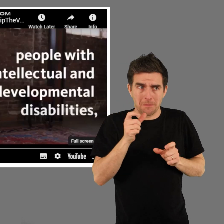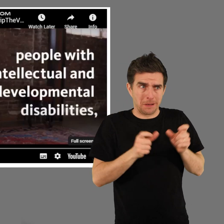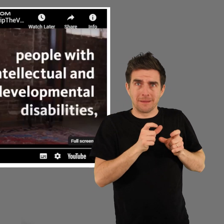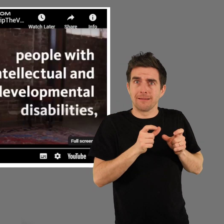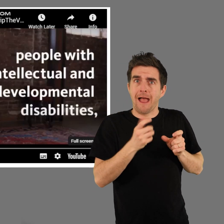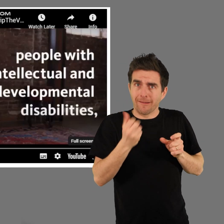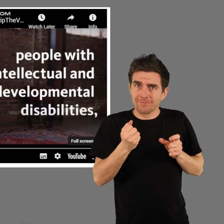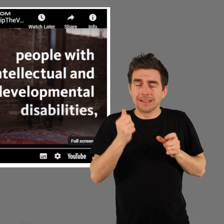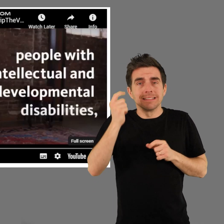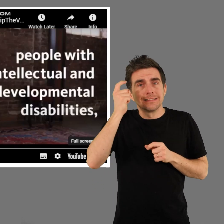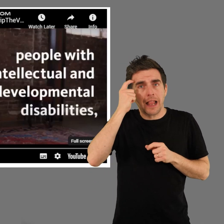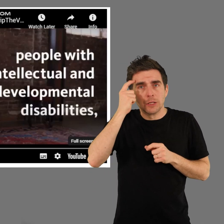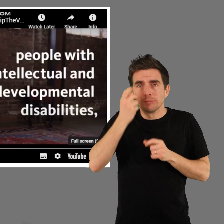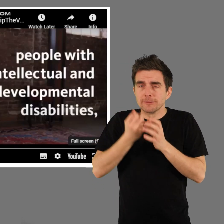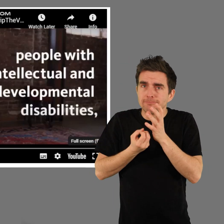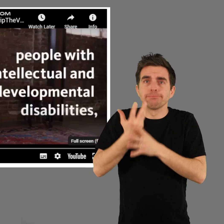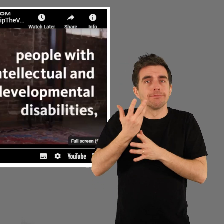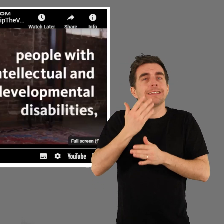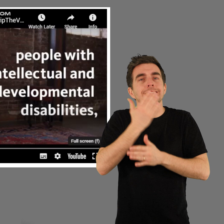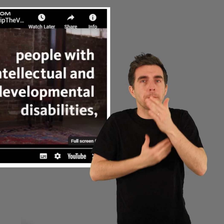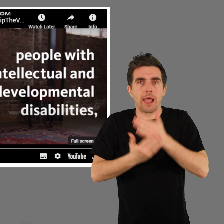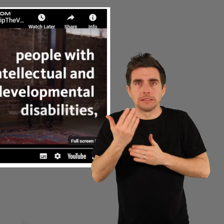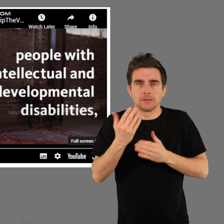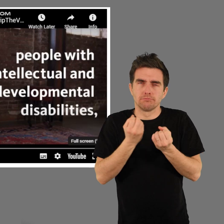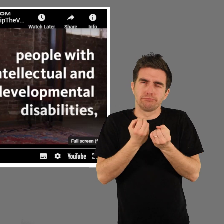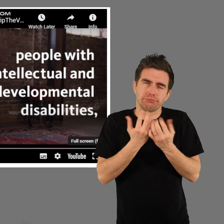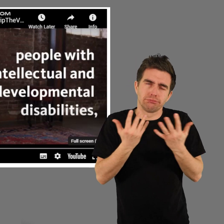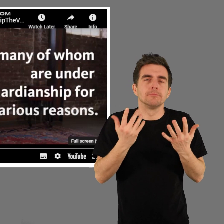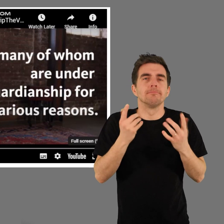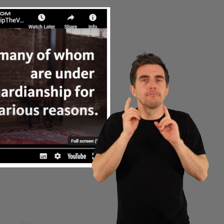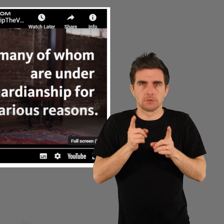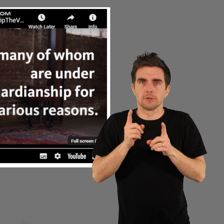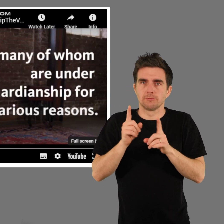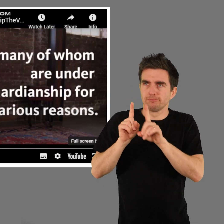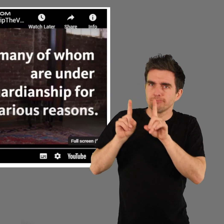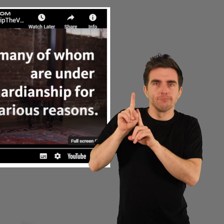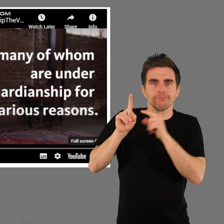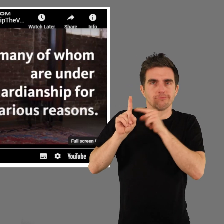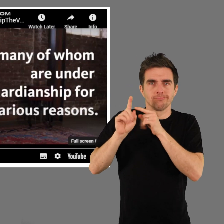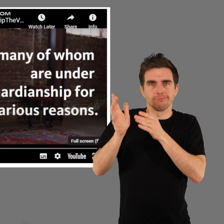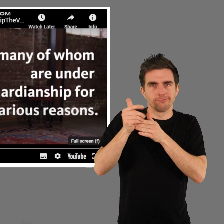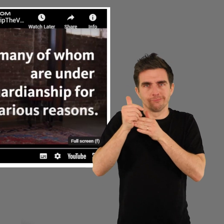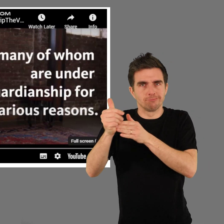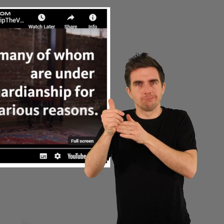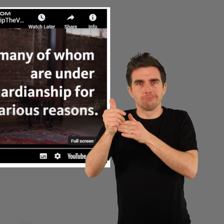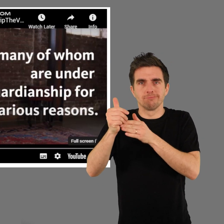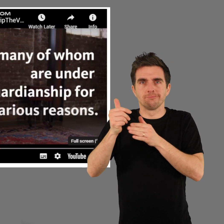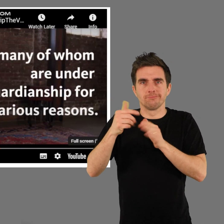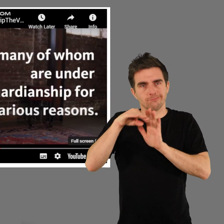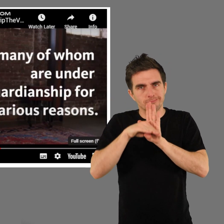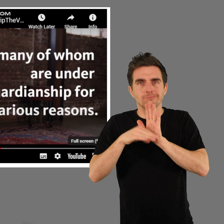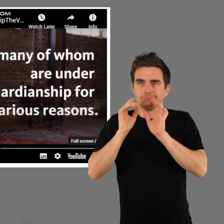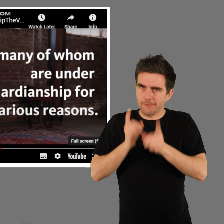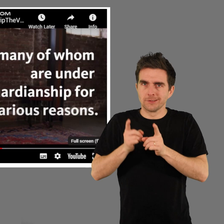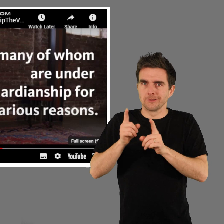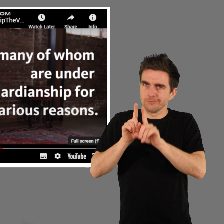with intellectual and developmental disabilities, many of whom are under